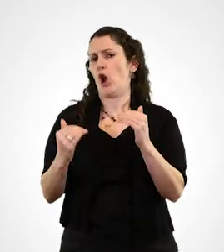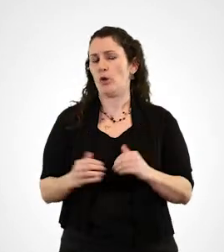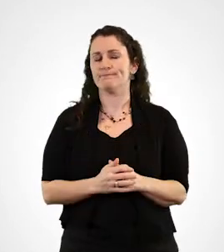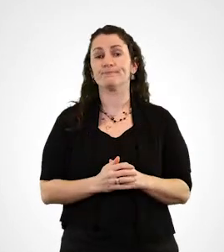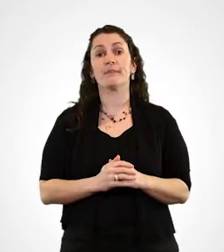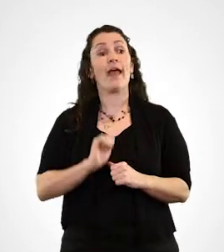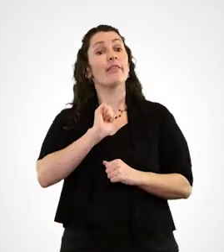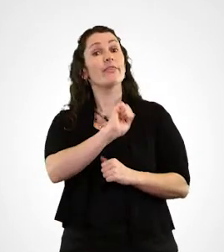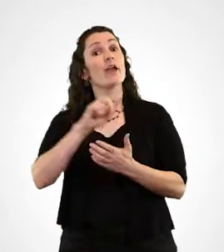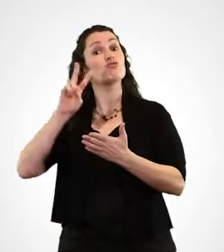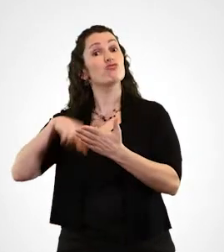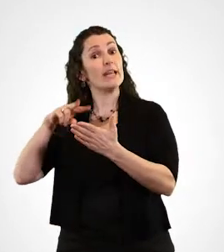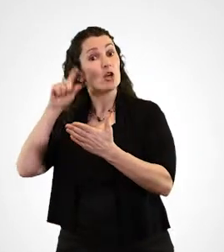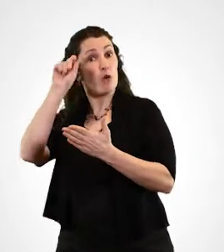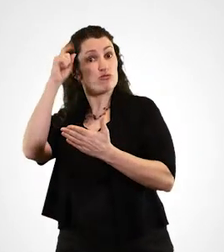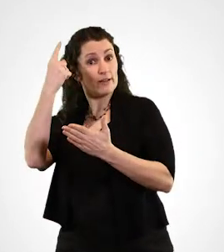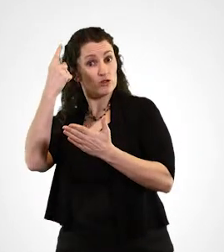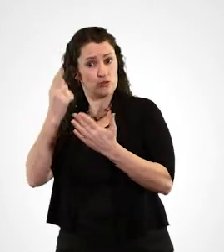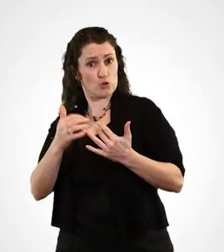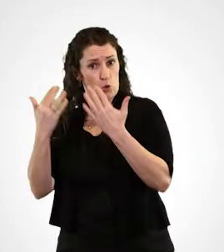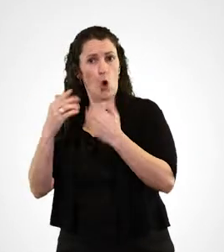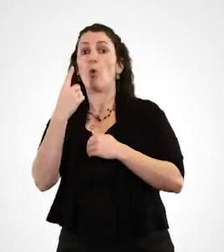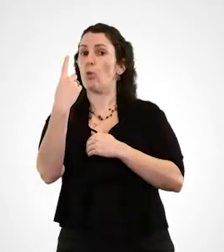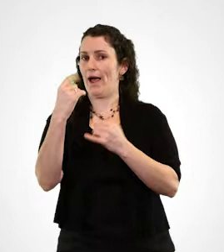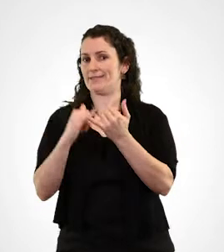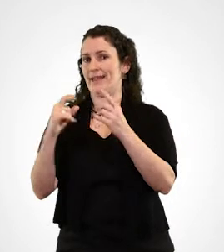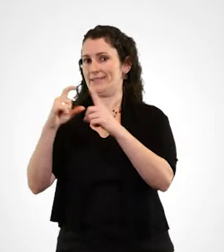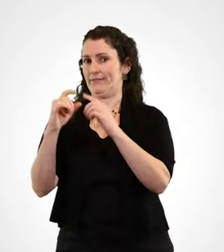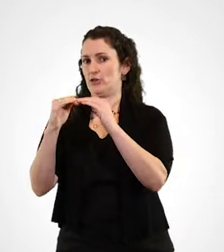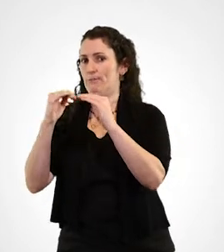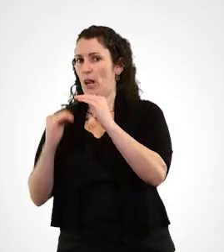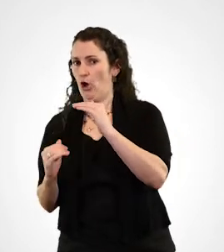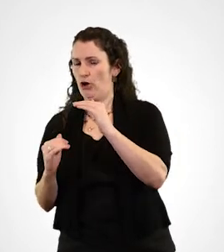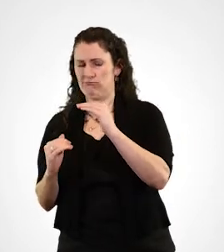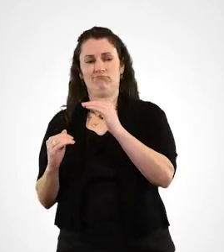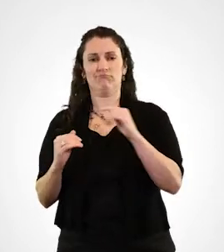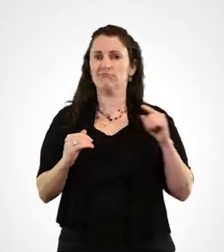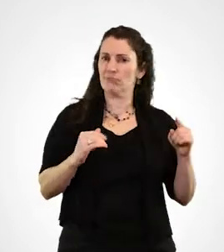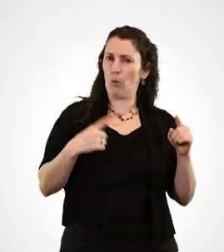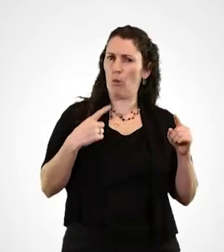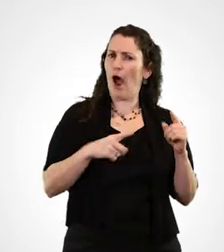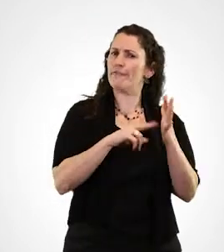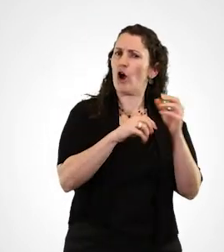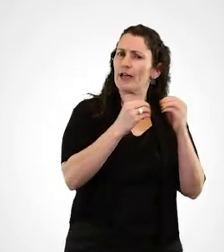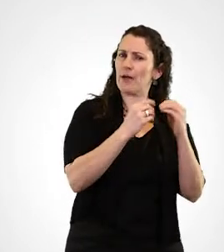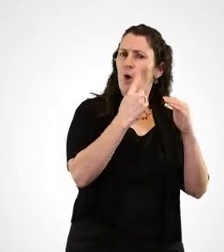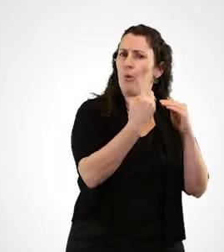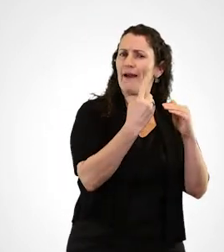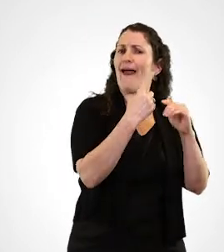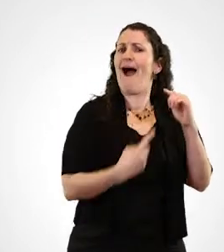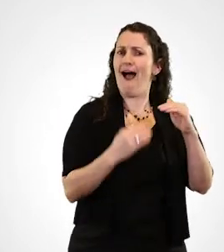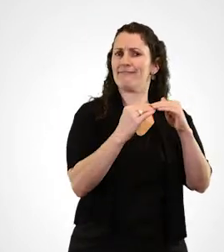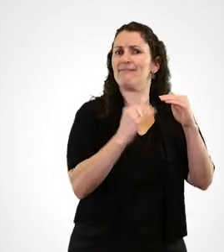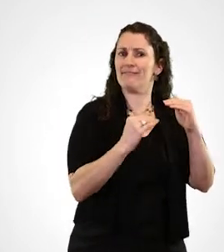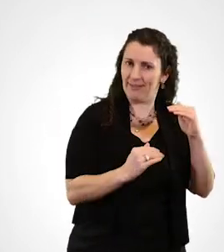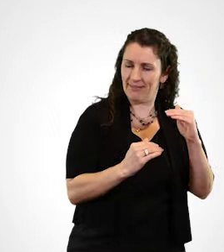is also 1 standard deviation below. You might wonder why reading comprehension is higher than vocabulary. It's because